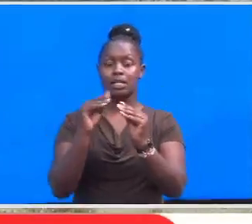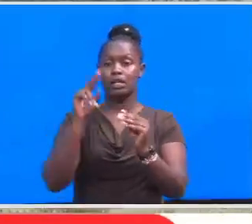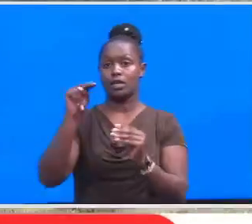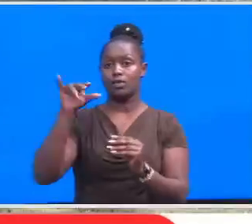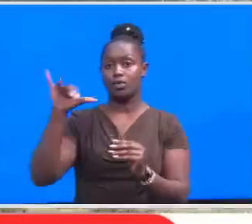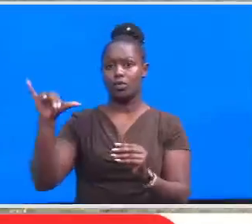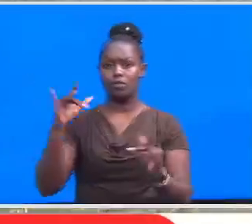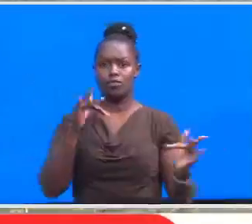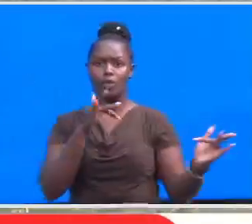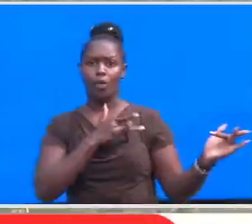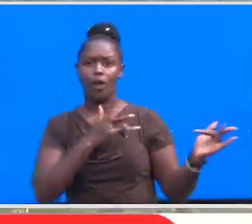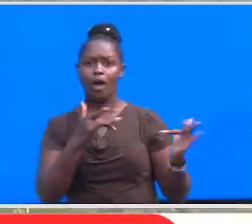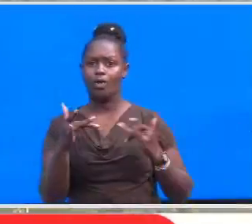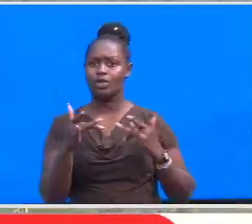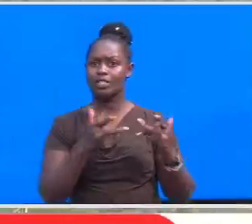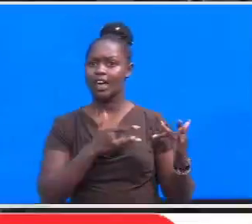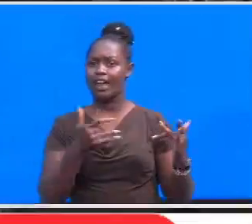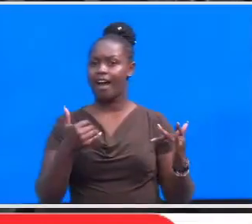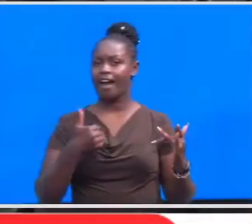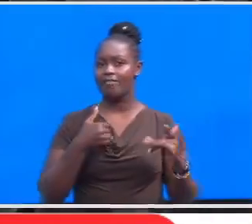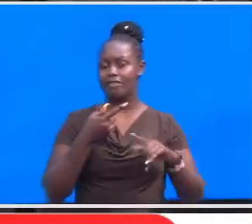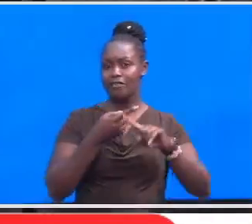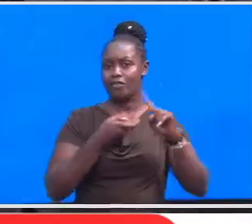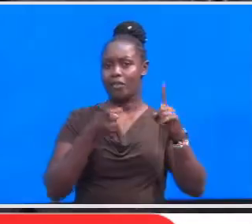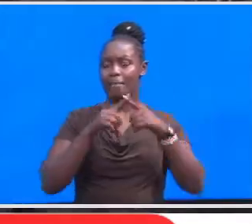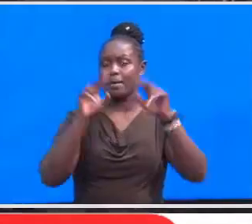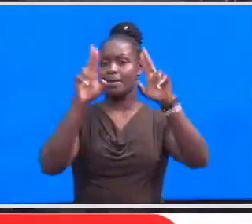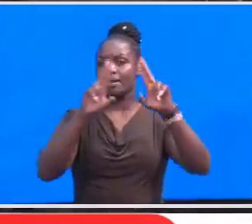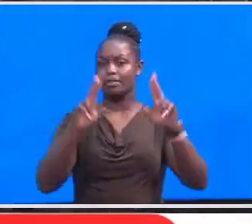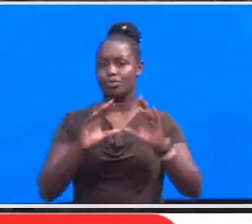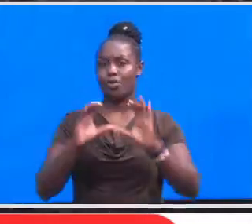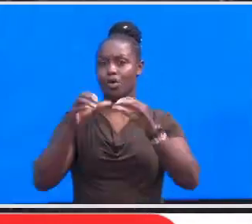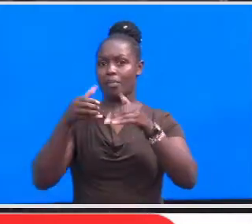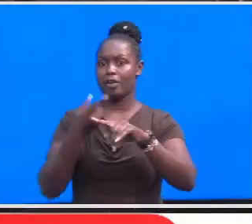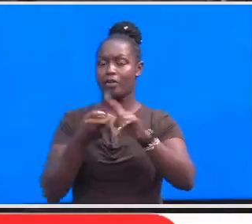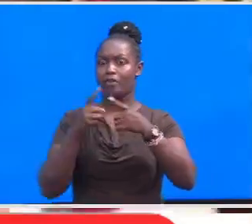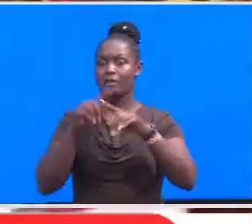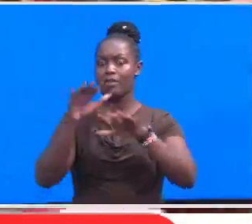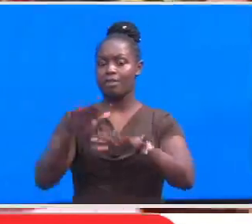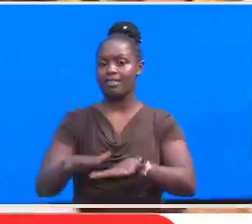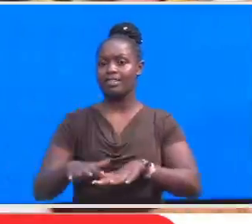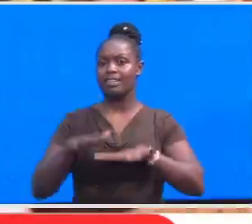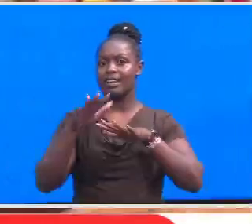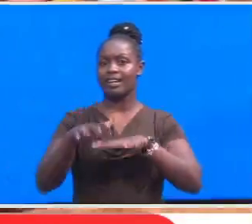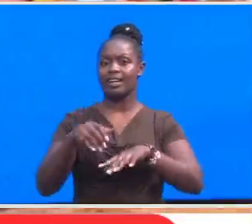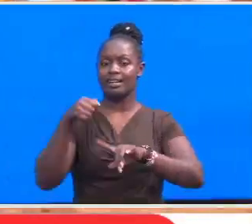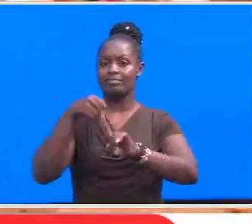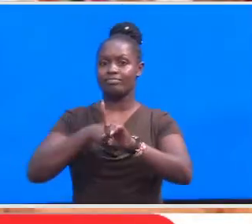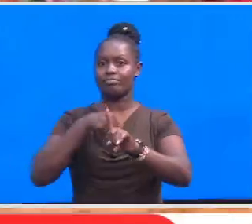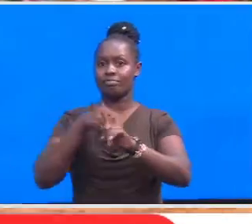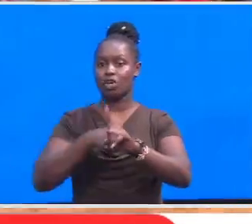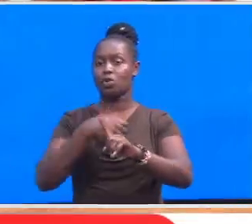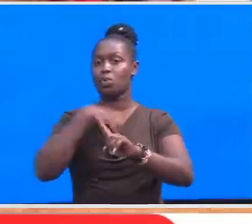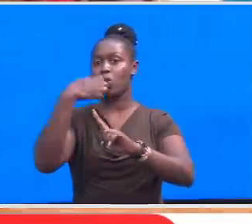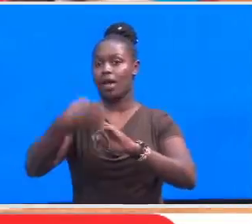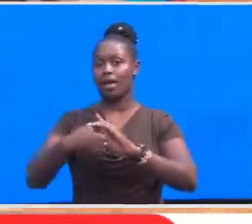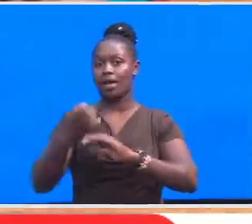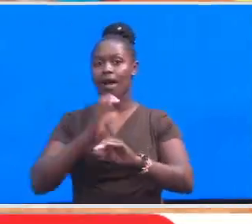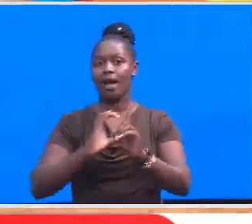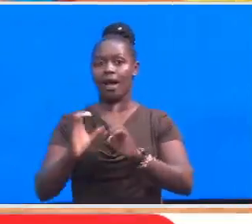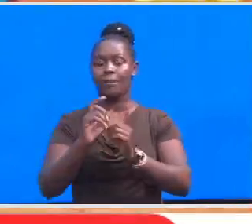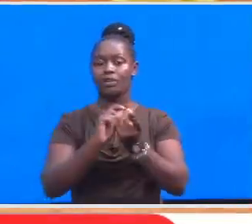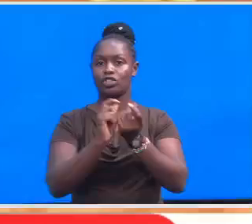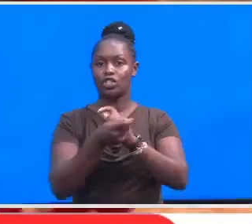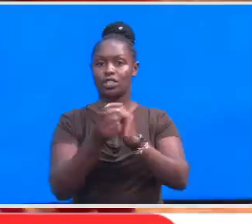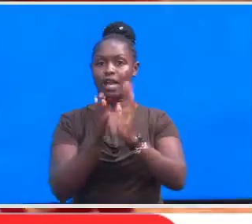raised concerns to the international community for the delayed efforts in combating the adverse impacts of climate change and the